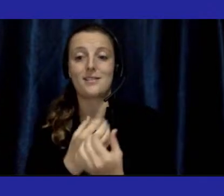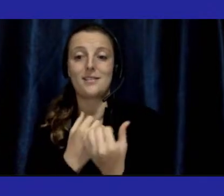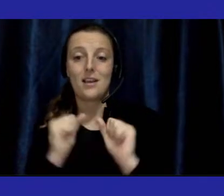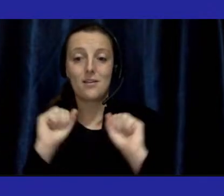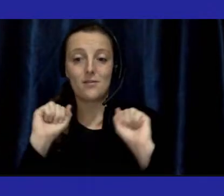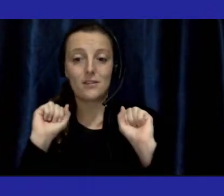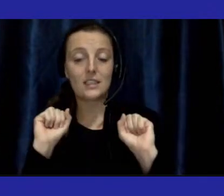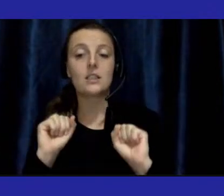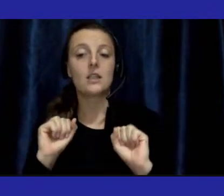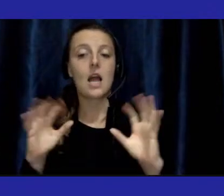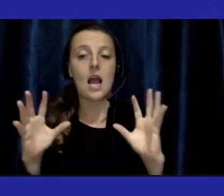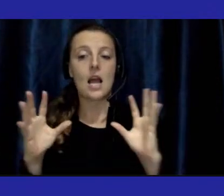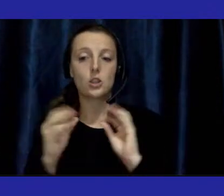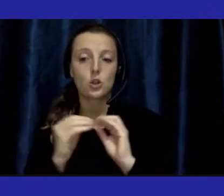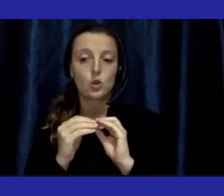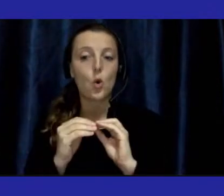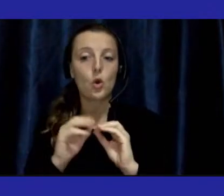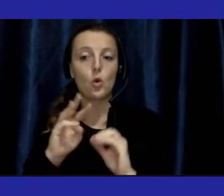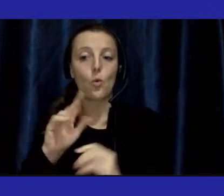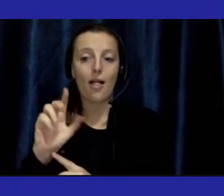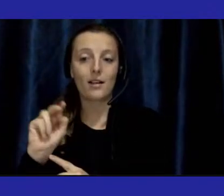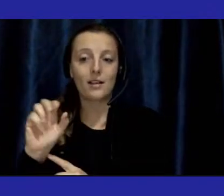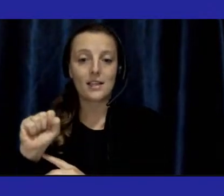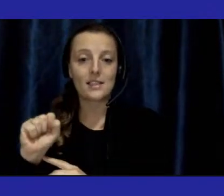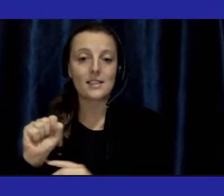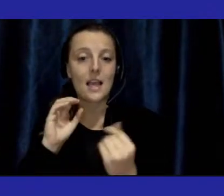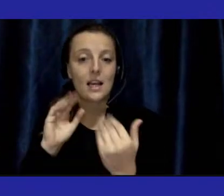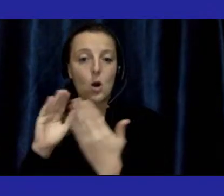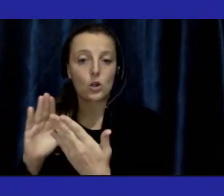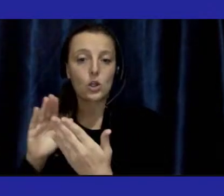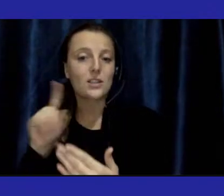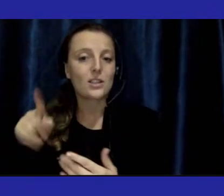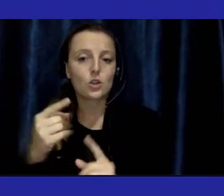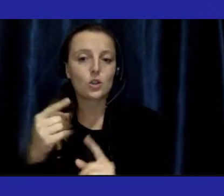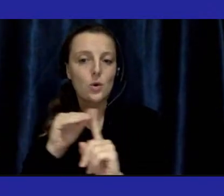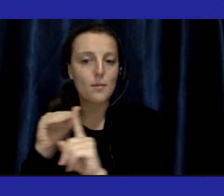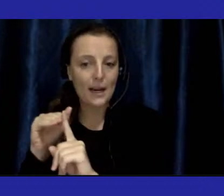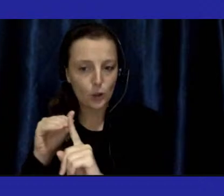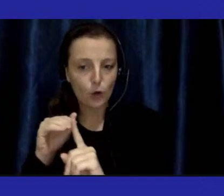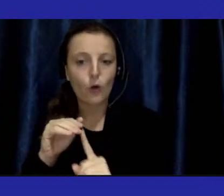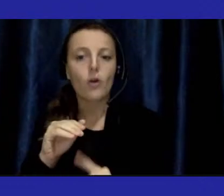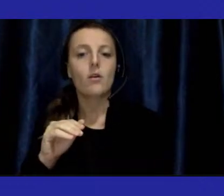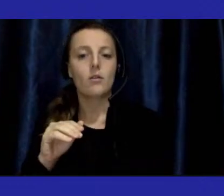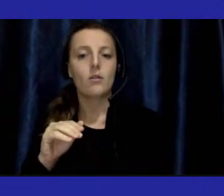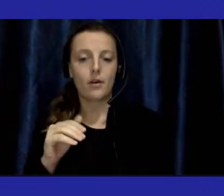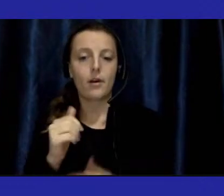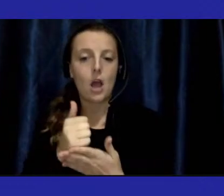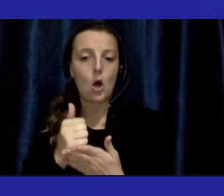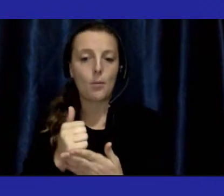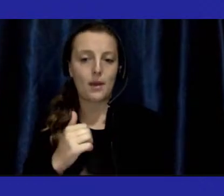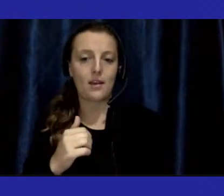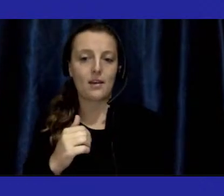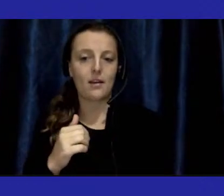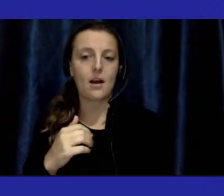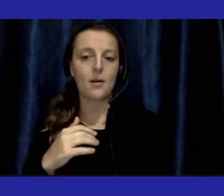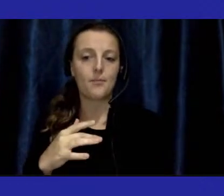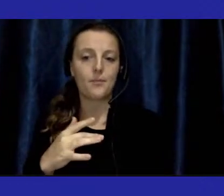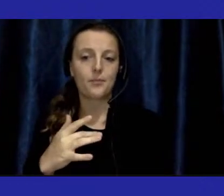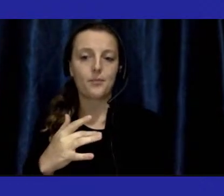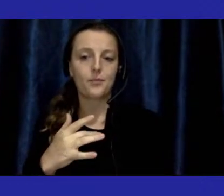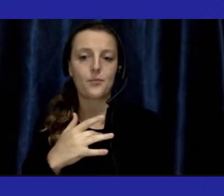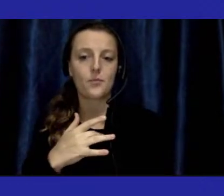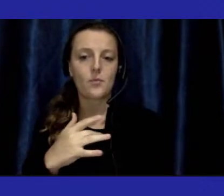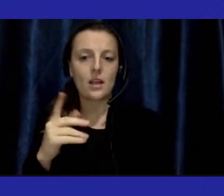just the one-on-one and group debriefs now. There's rounding, there are workshops, wellness